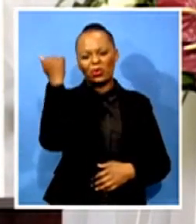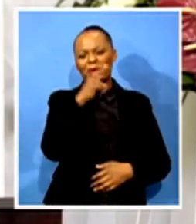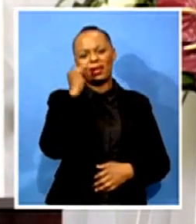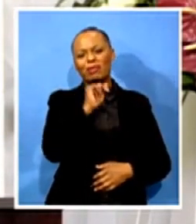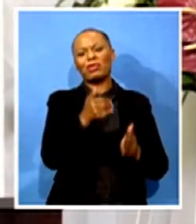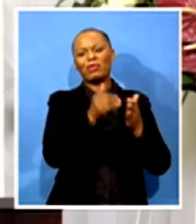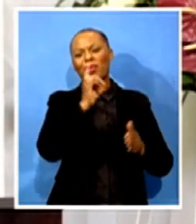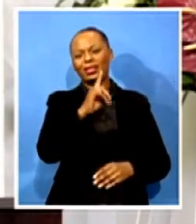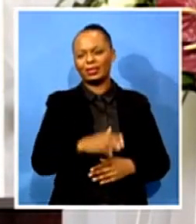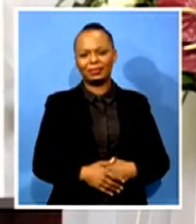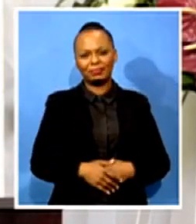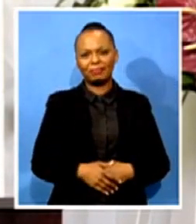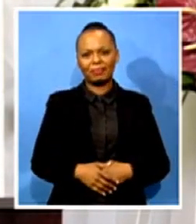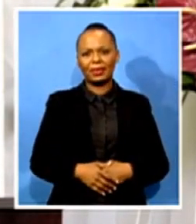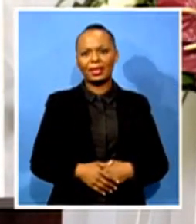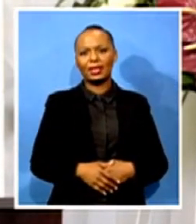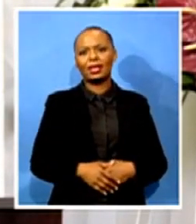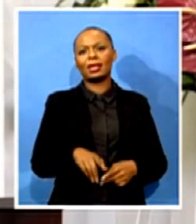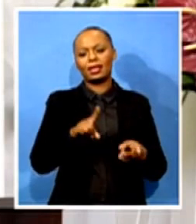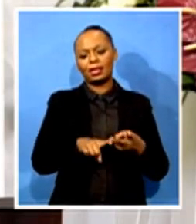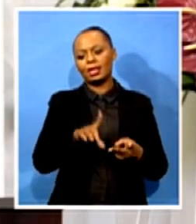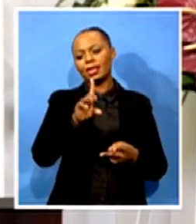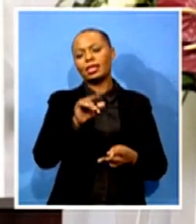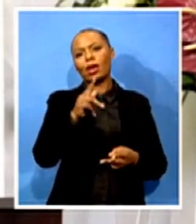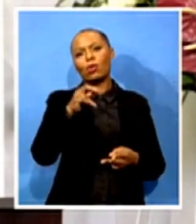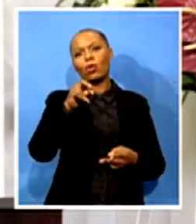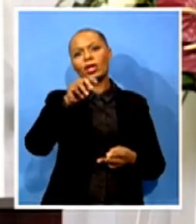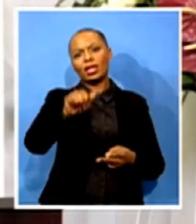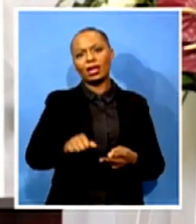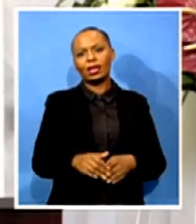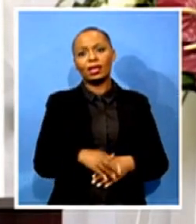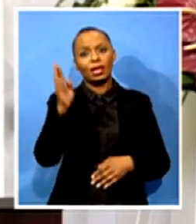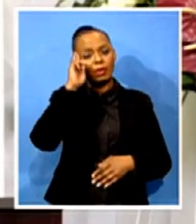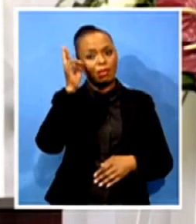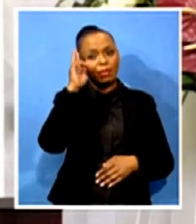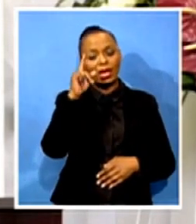Darkonia, you remember Sicily was coming from Darkonia. When we started the organization,